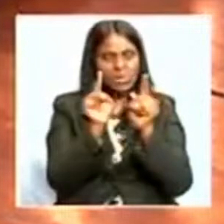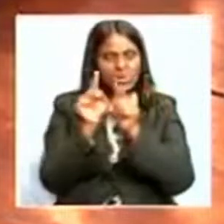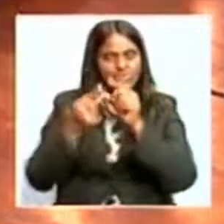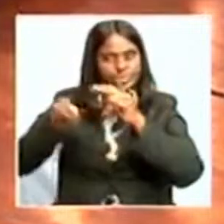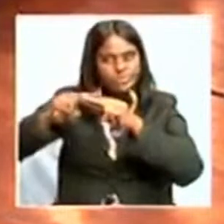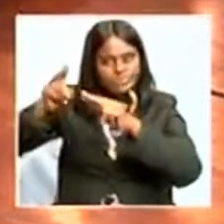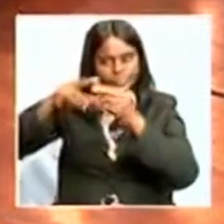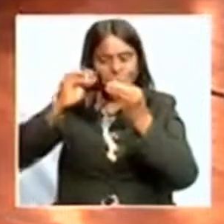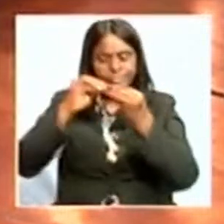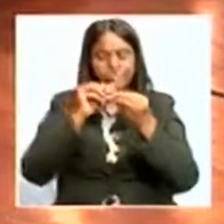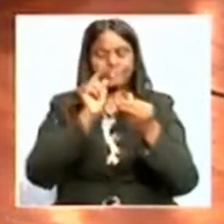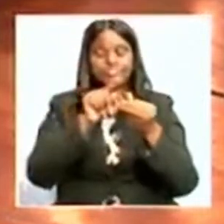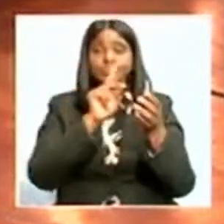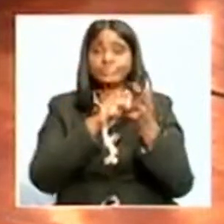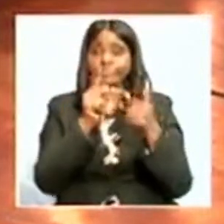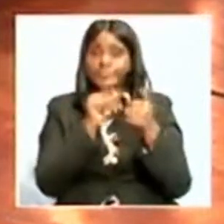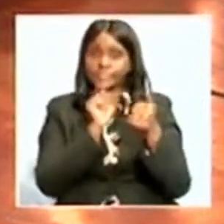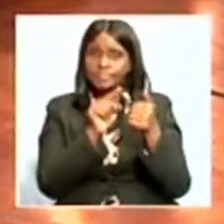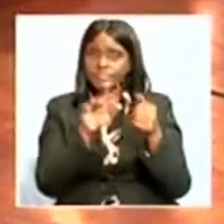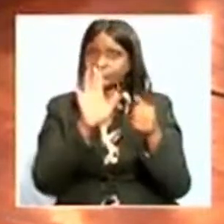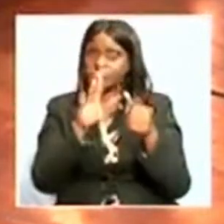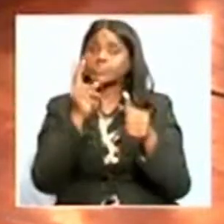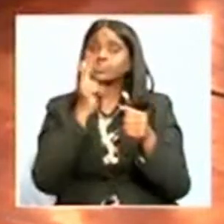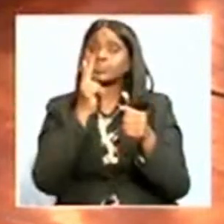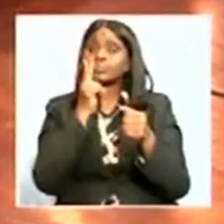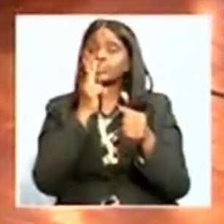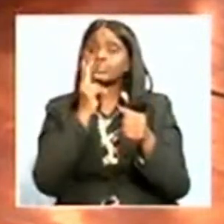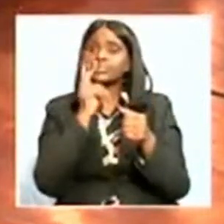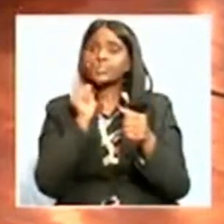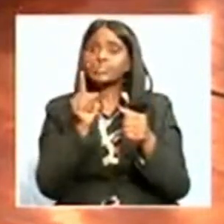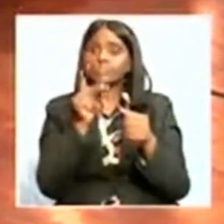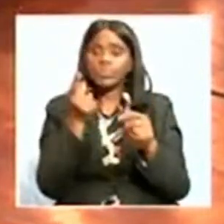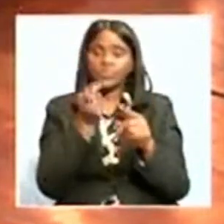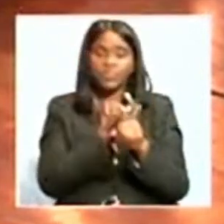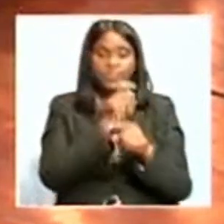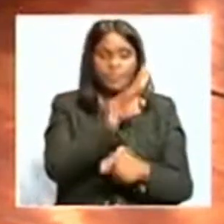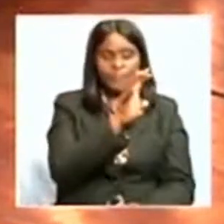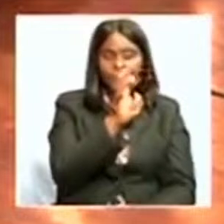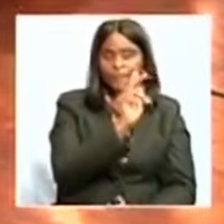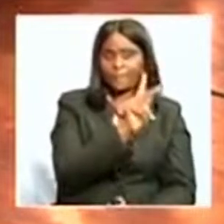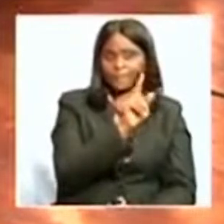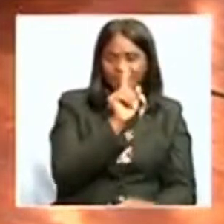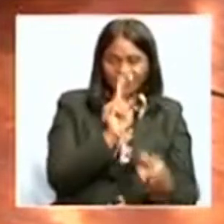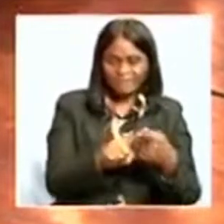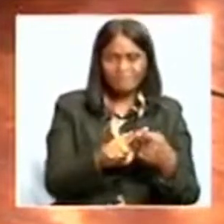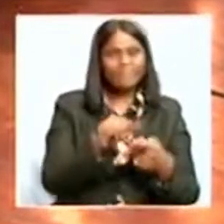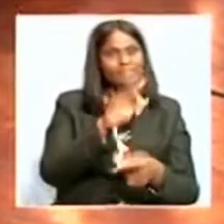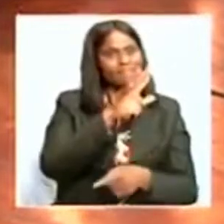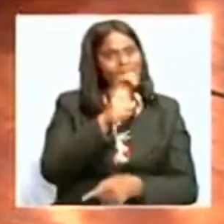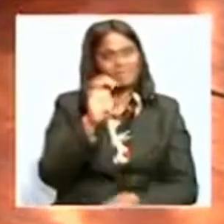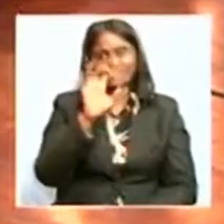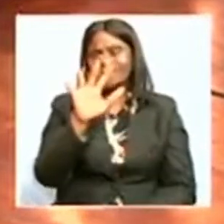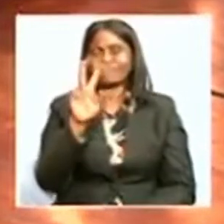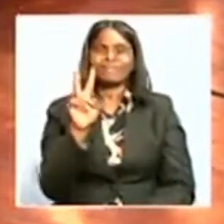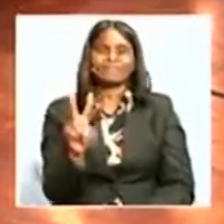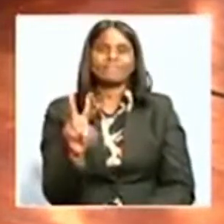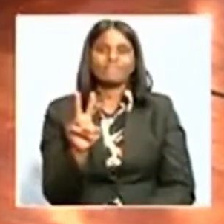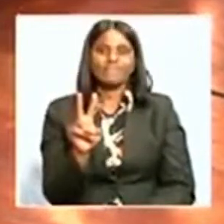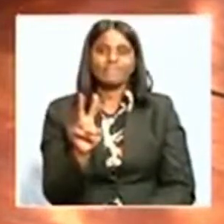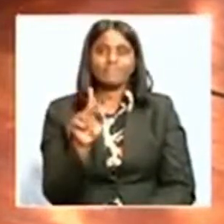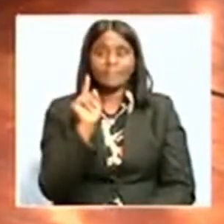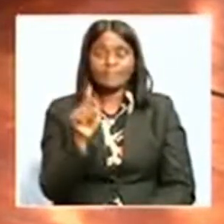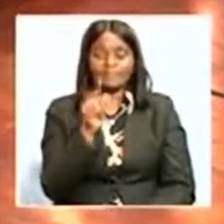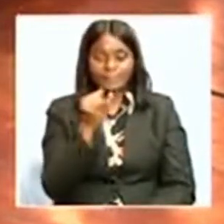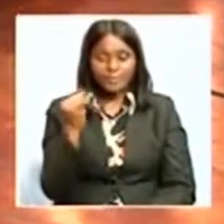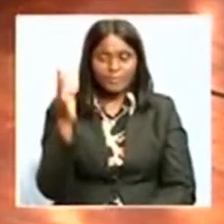the excise duty on tobacco from 400 kwacha to 452. The